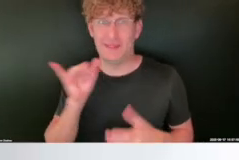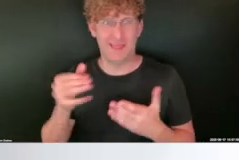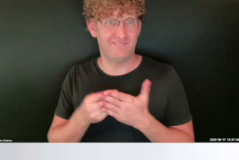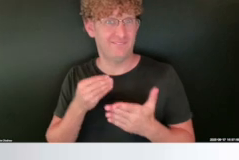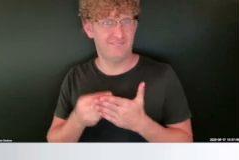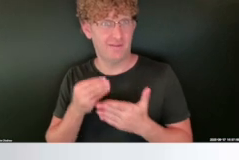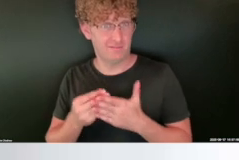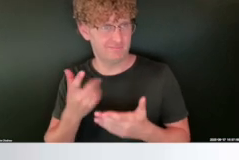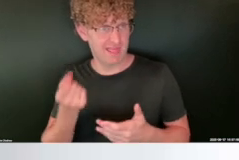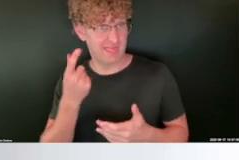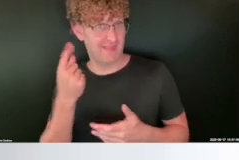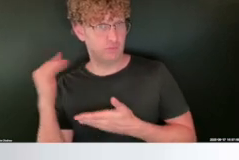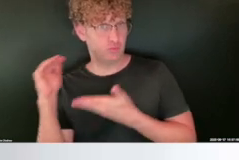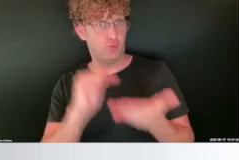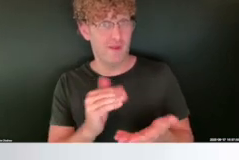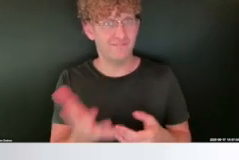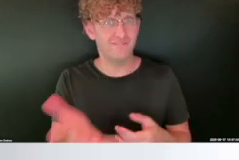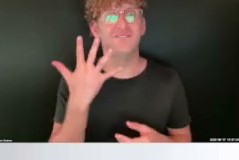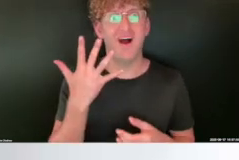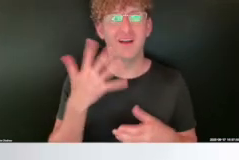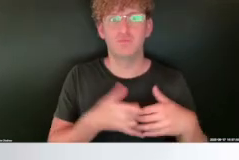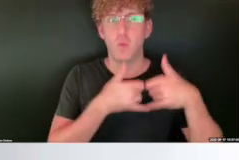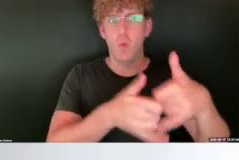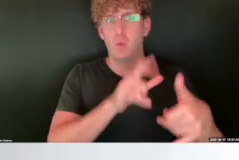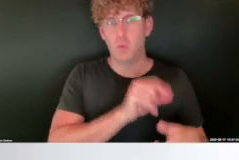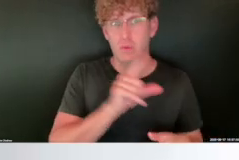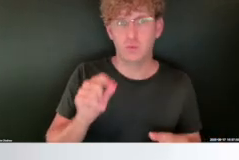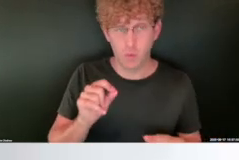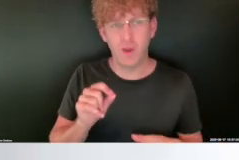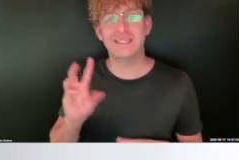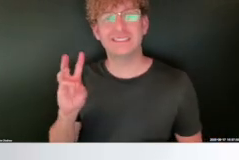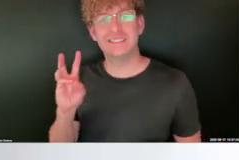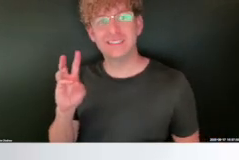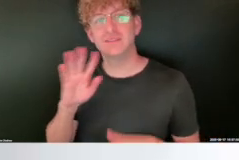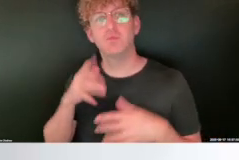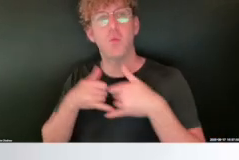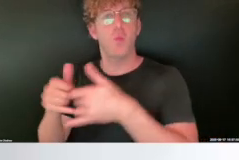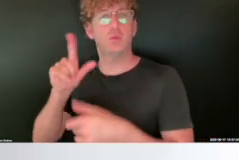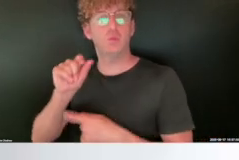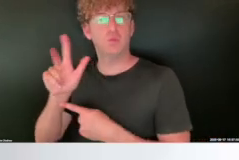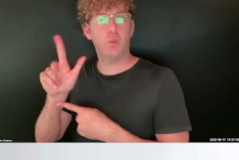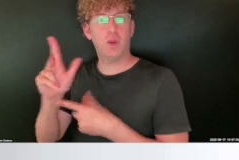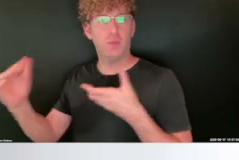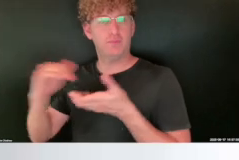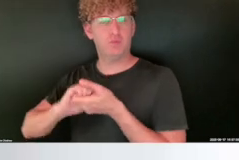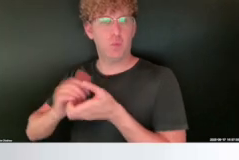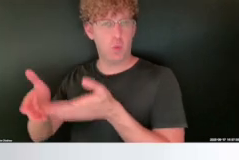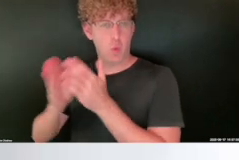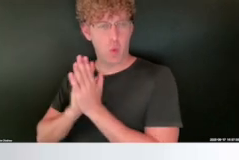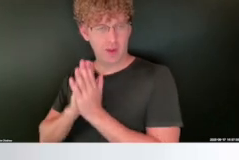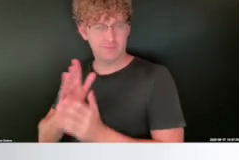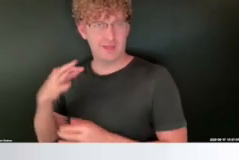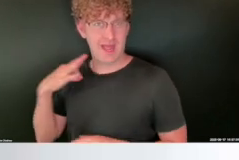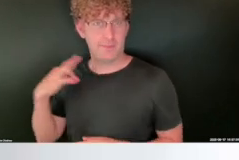the 2023 joint request for applications. For the next year, STEP will continue supporting existing grantees and